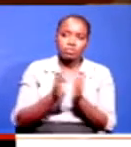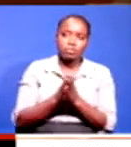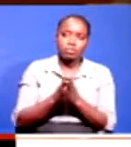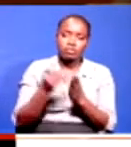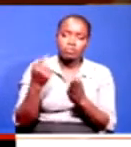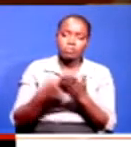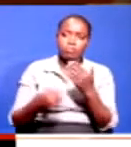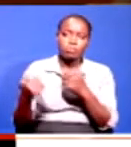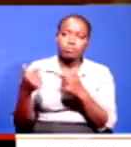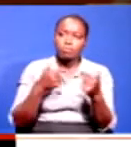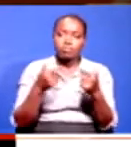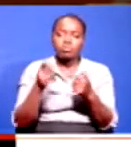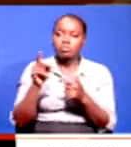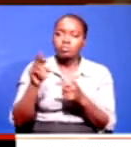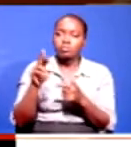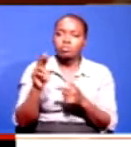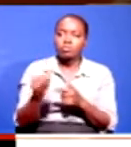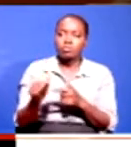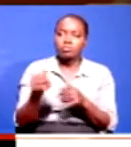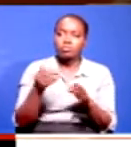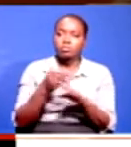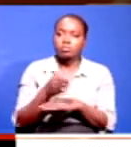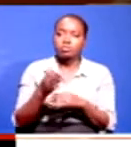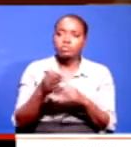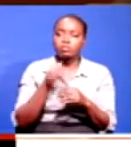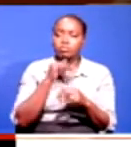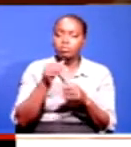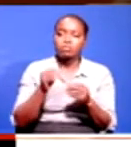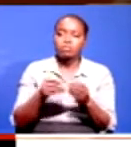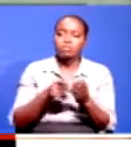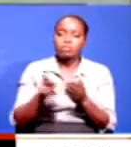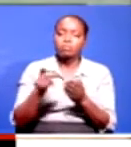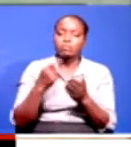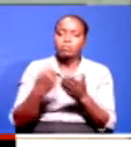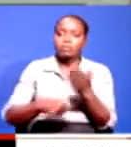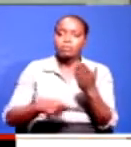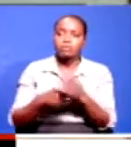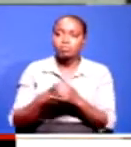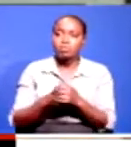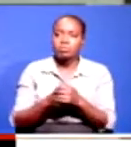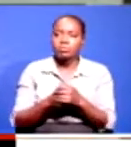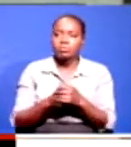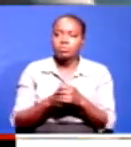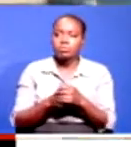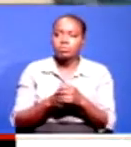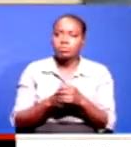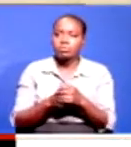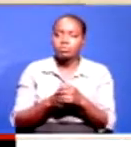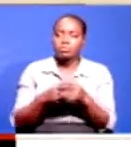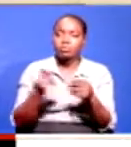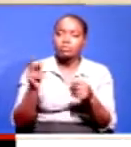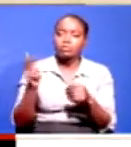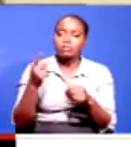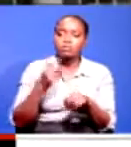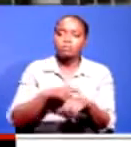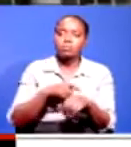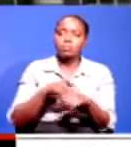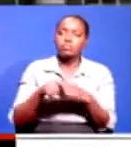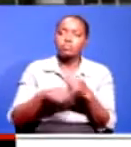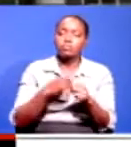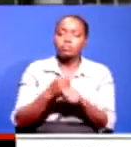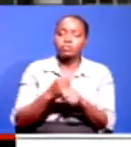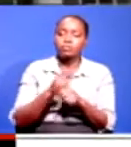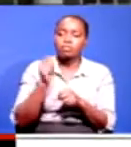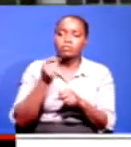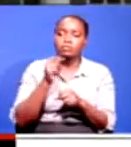battle with Kenya Revenue Authority over the non-remittance of taxes. For the second time this year, the Kenya